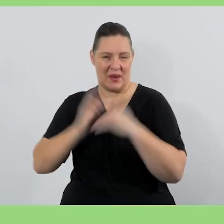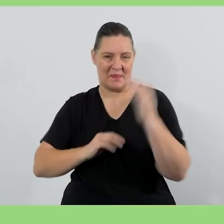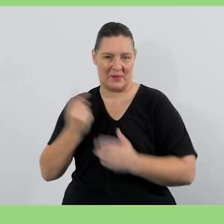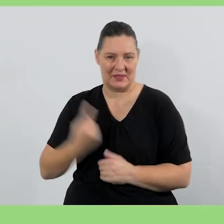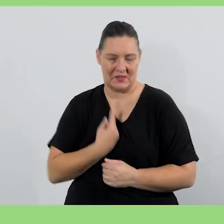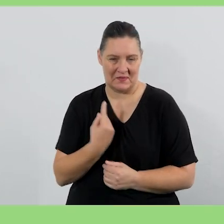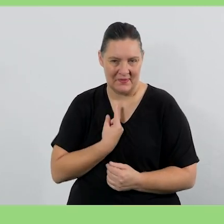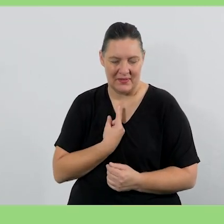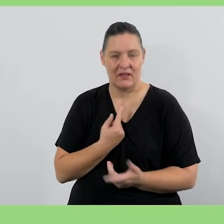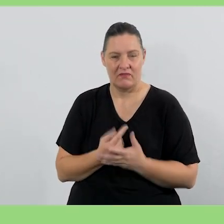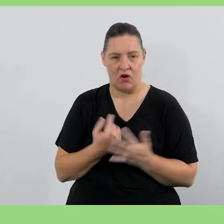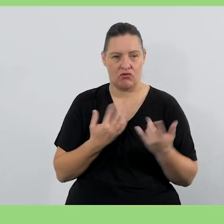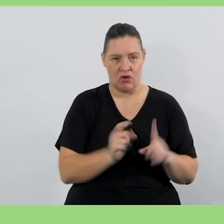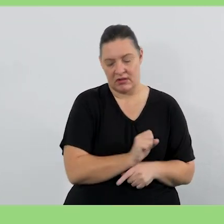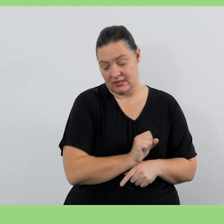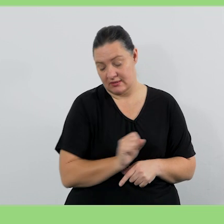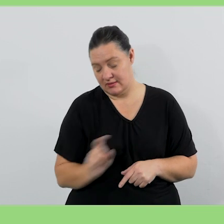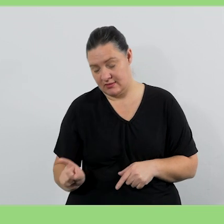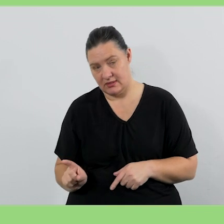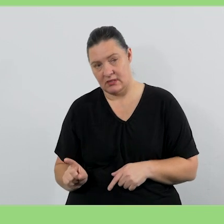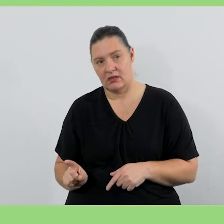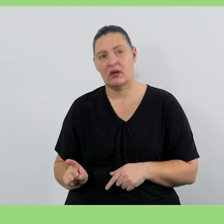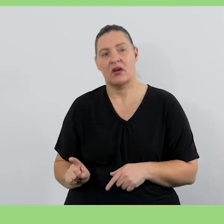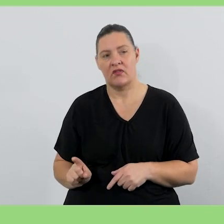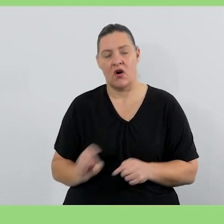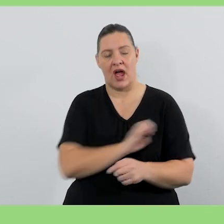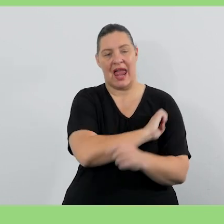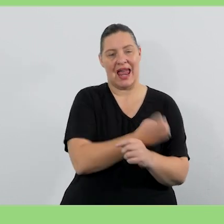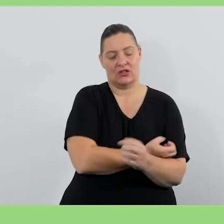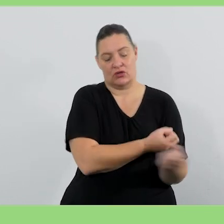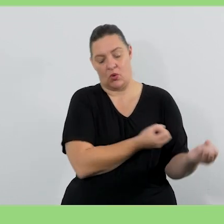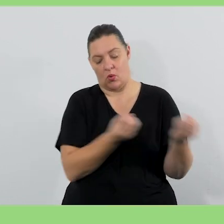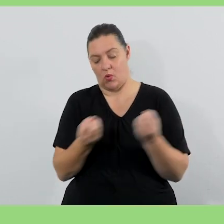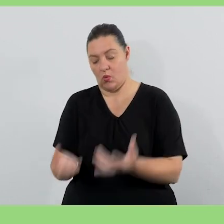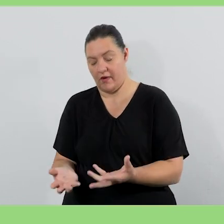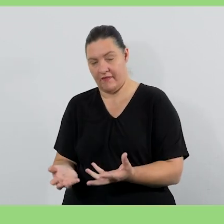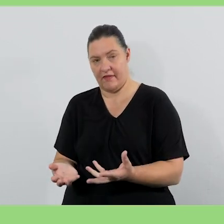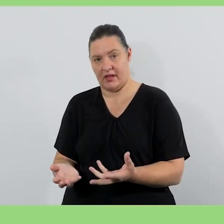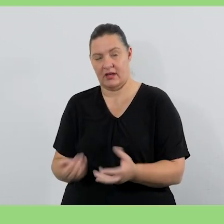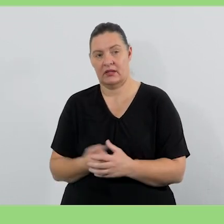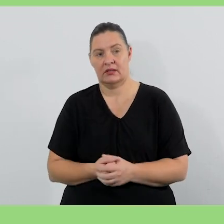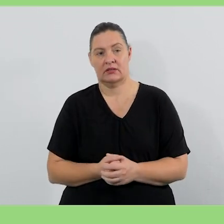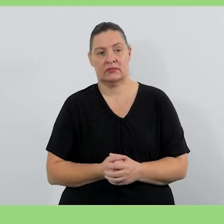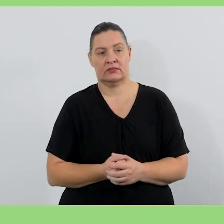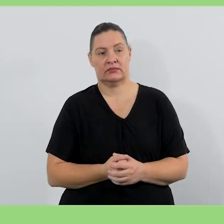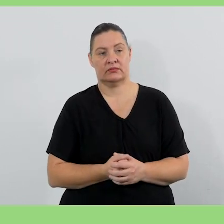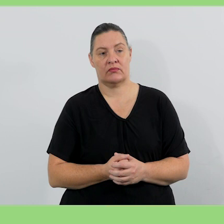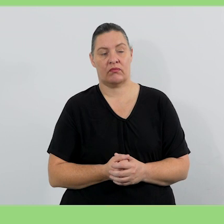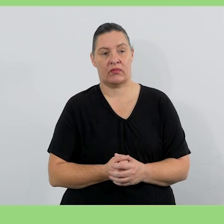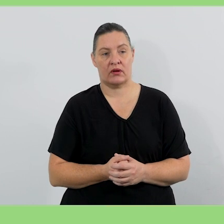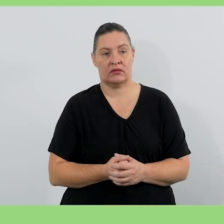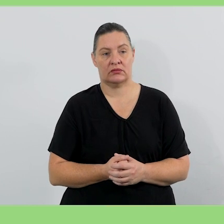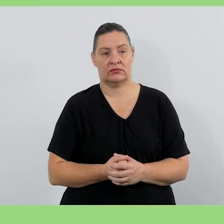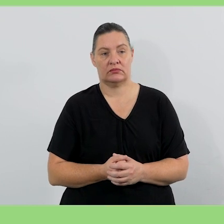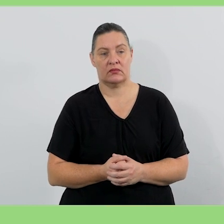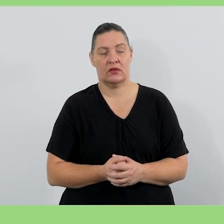can see from the grass we have an arrow that shows the flow of energy. So the energy from the grass is now going to be moved to